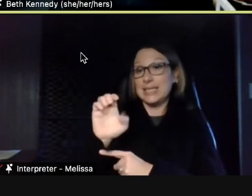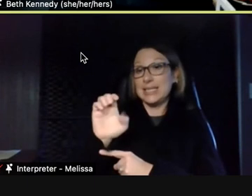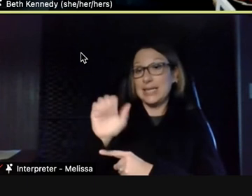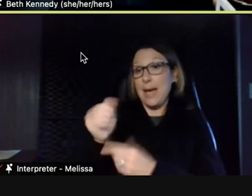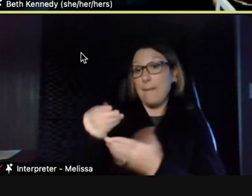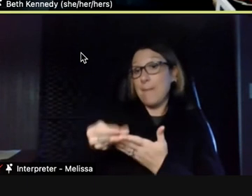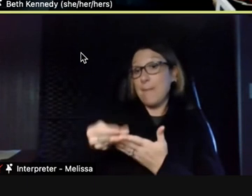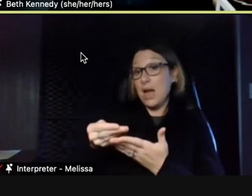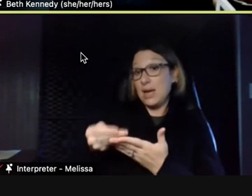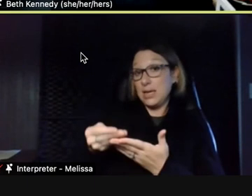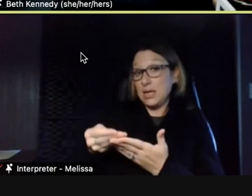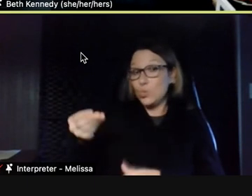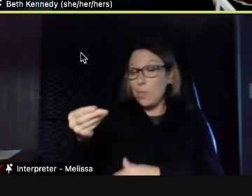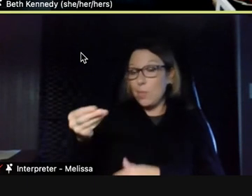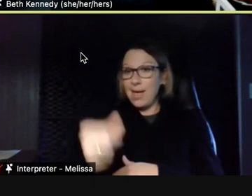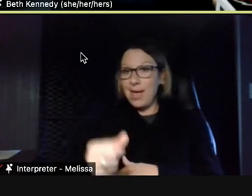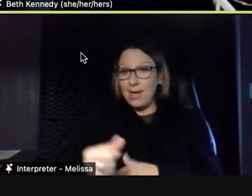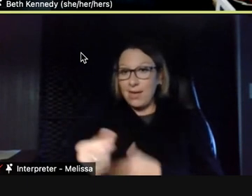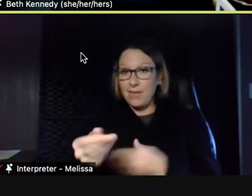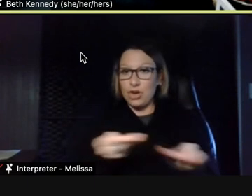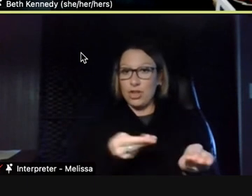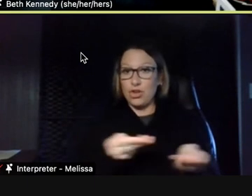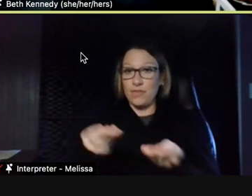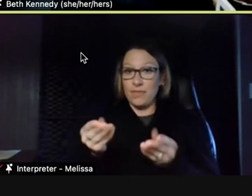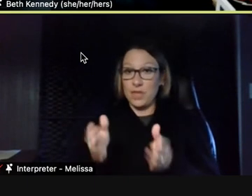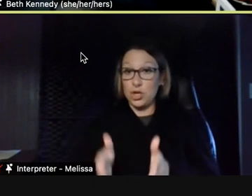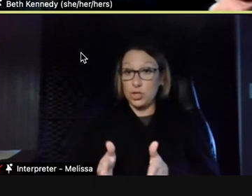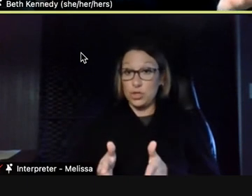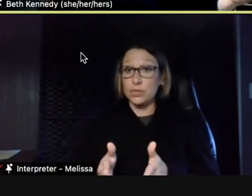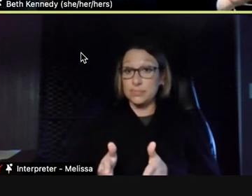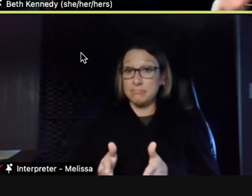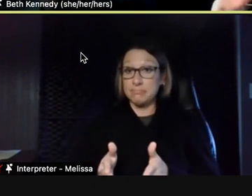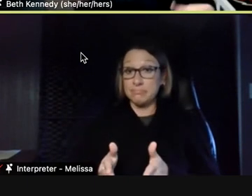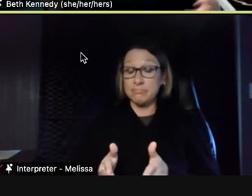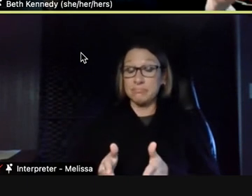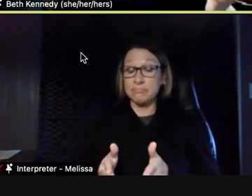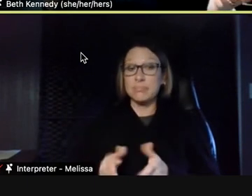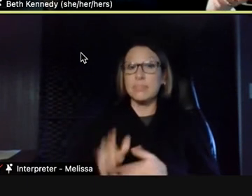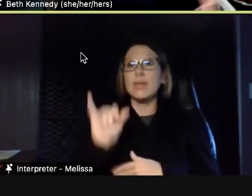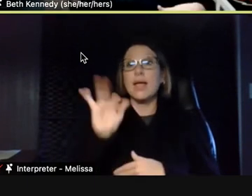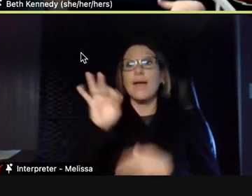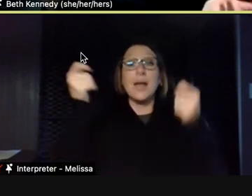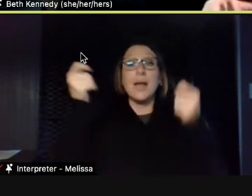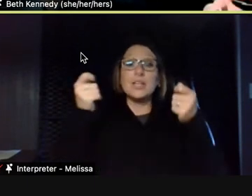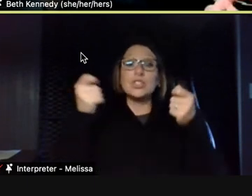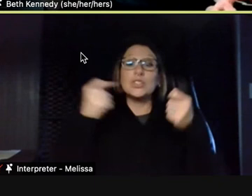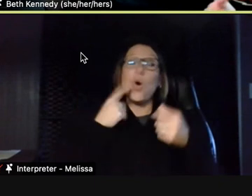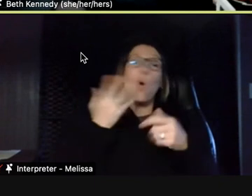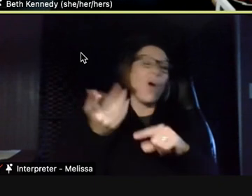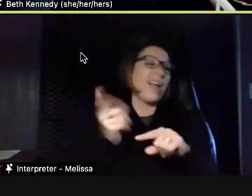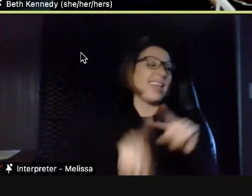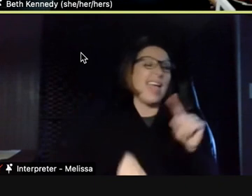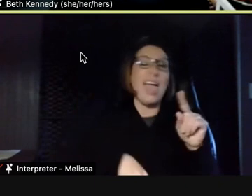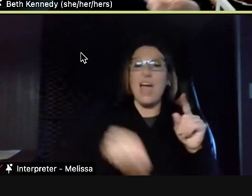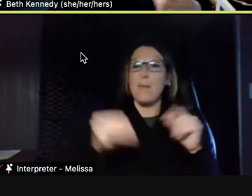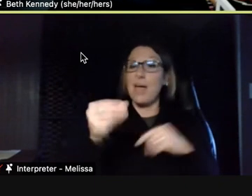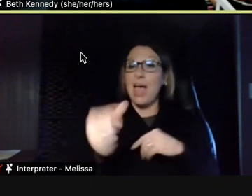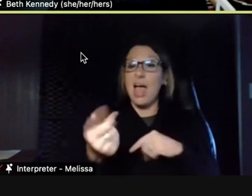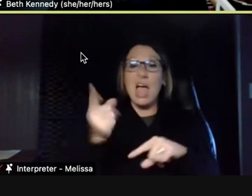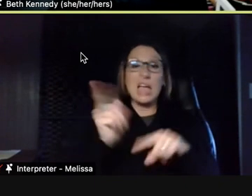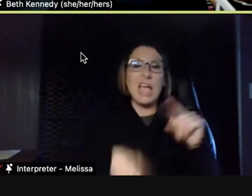for interveners. So if you have an administrator that says can't pay, can't do it, it's not in the law, you